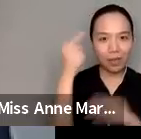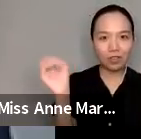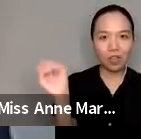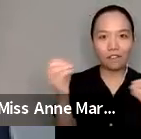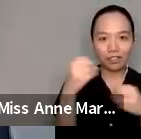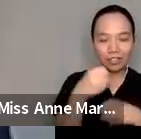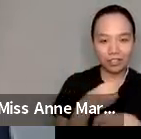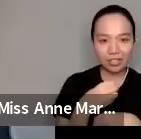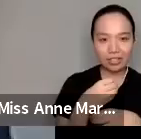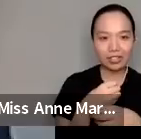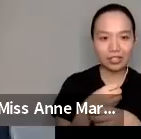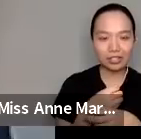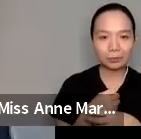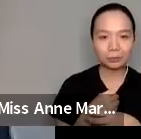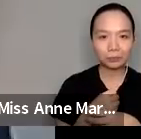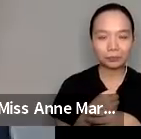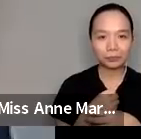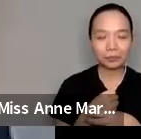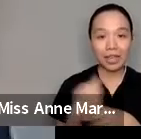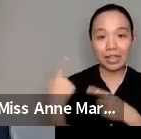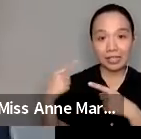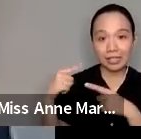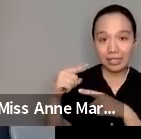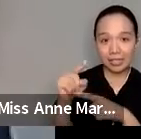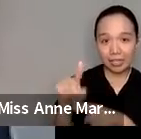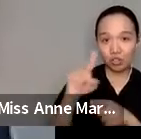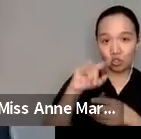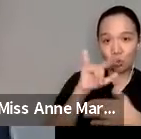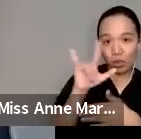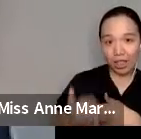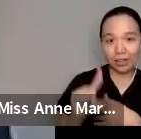officers. Since July the 1st,